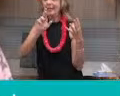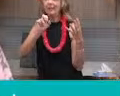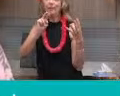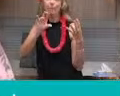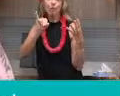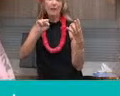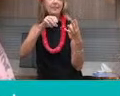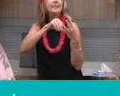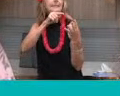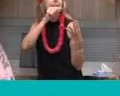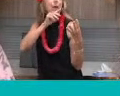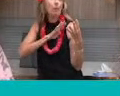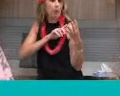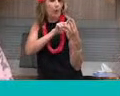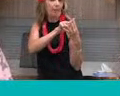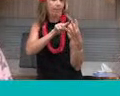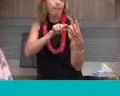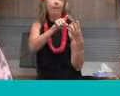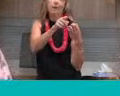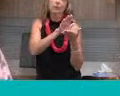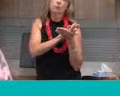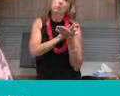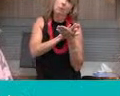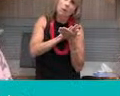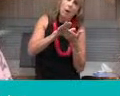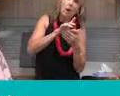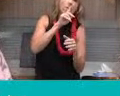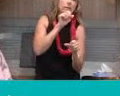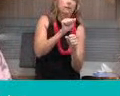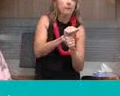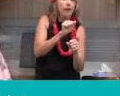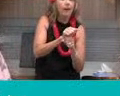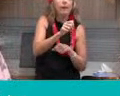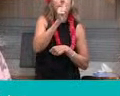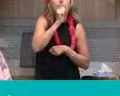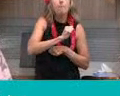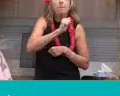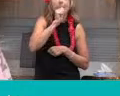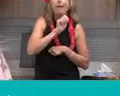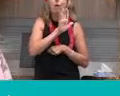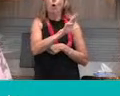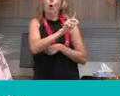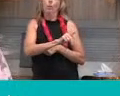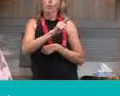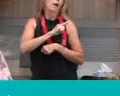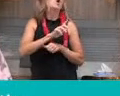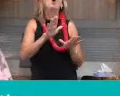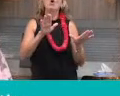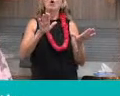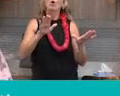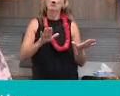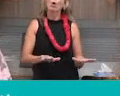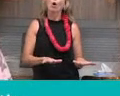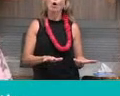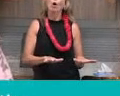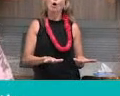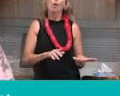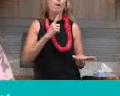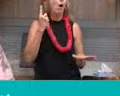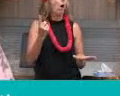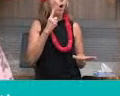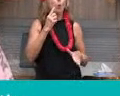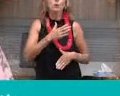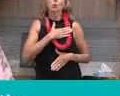caring, patient, and dedicated. She is always calm and always willing to introduce new lessons